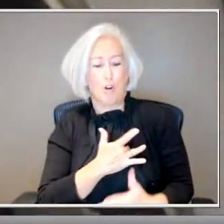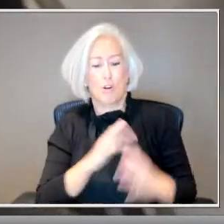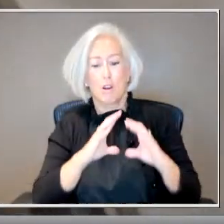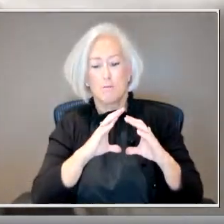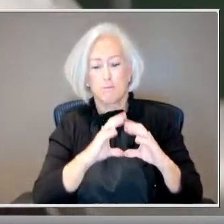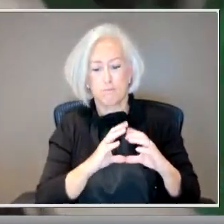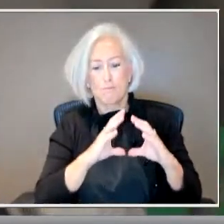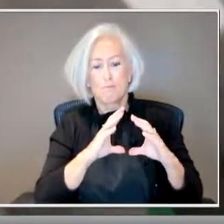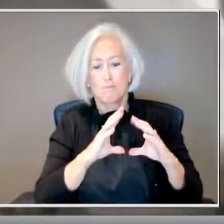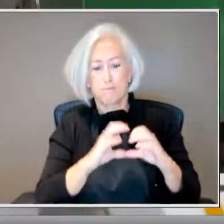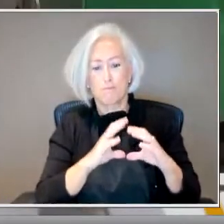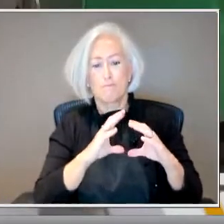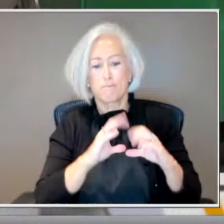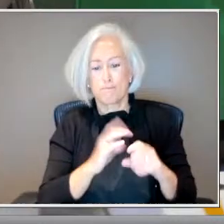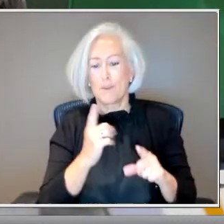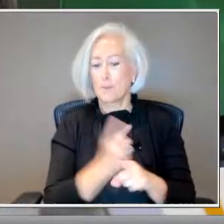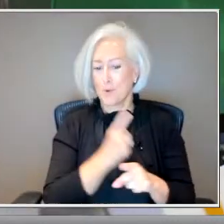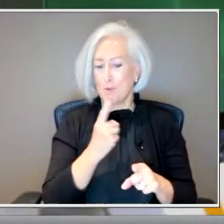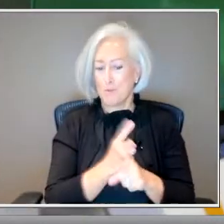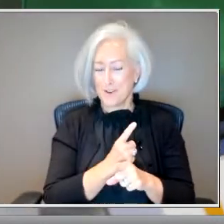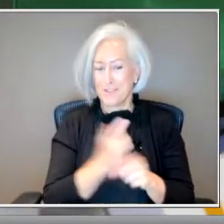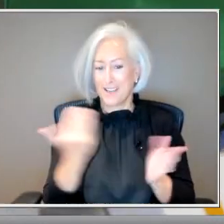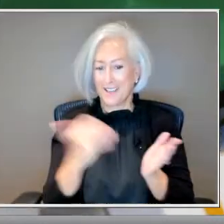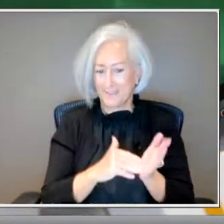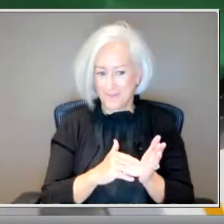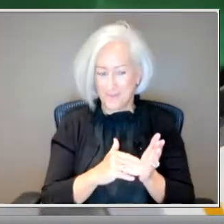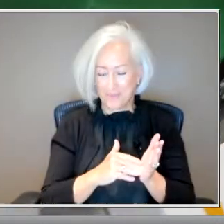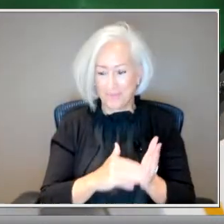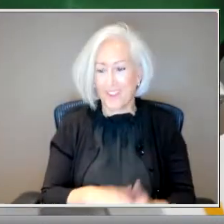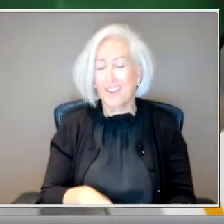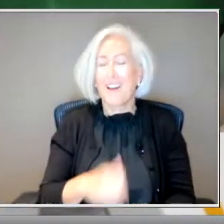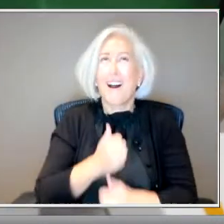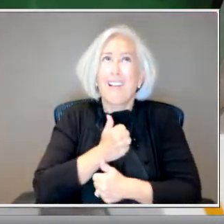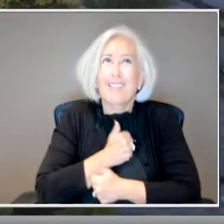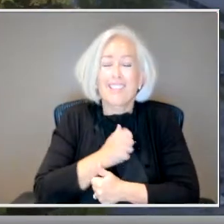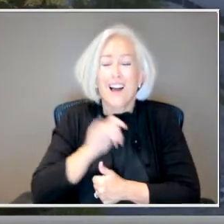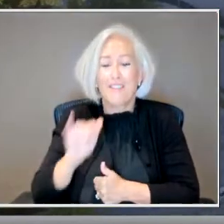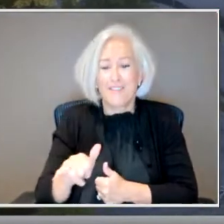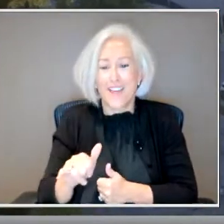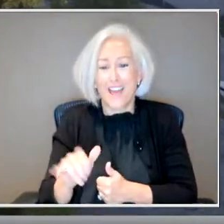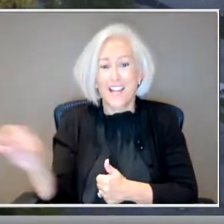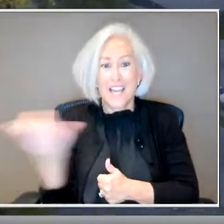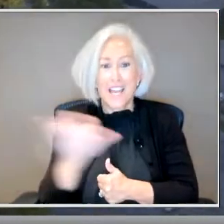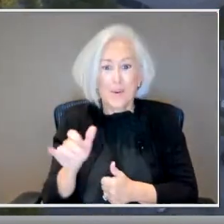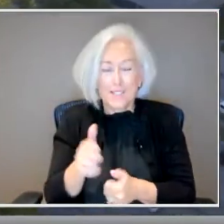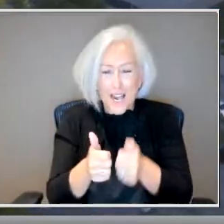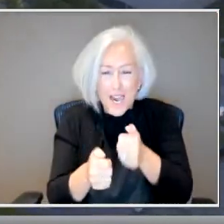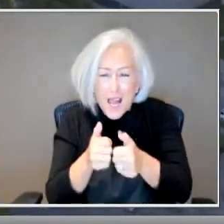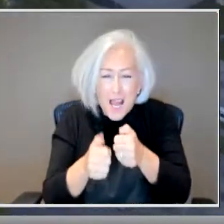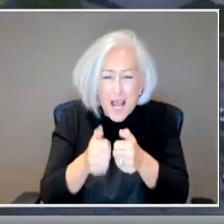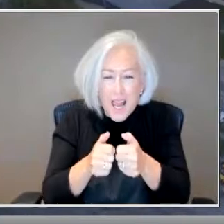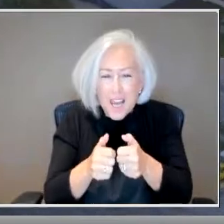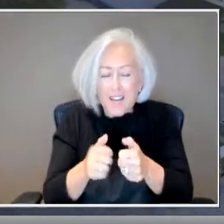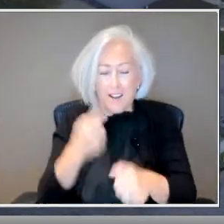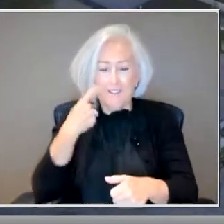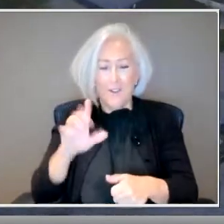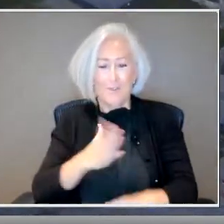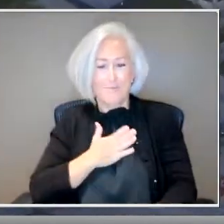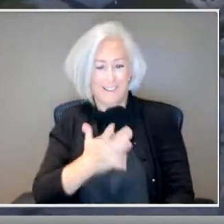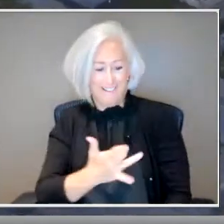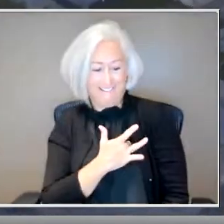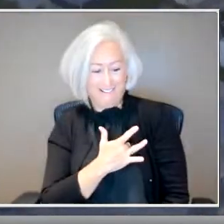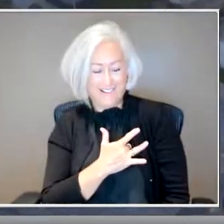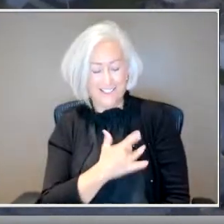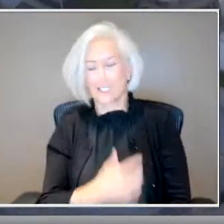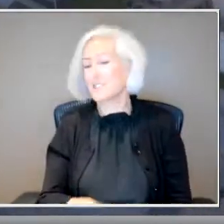Which I loved, actually, so it was kind of like he was going to go in and play a video game with my heart. On procedure day, Mike was ready for Dr.